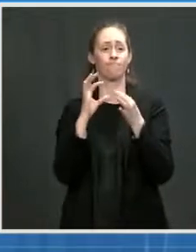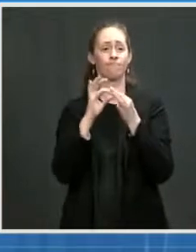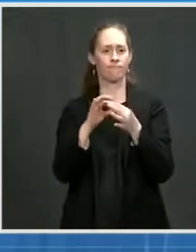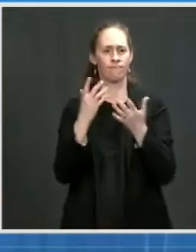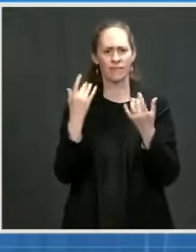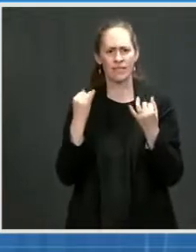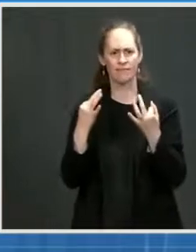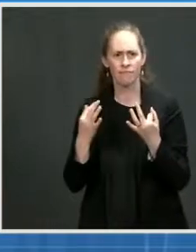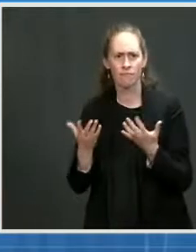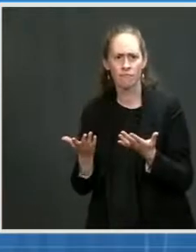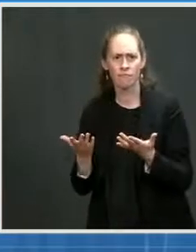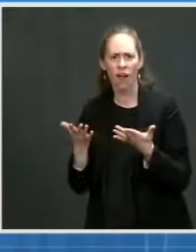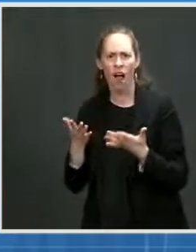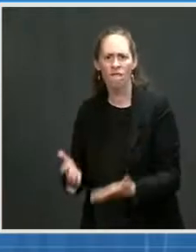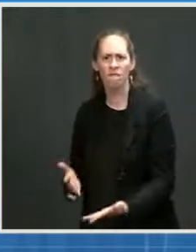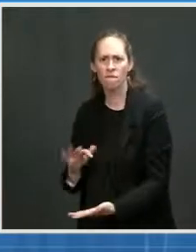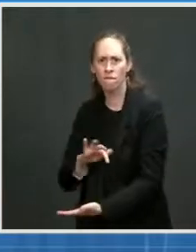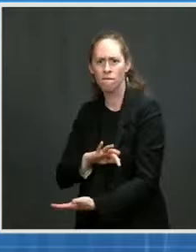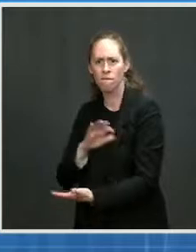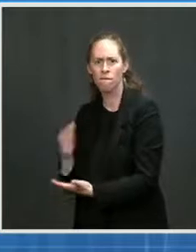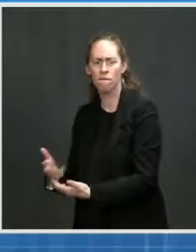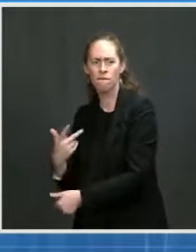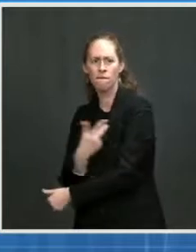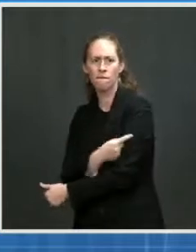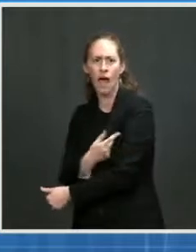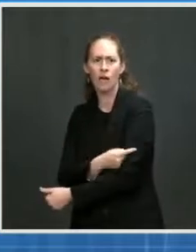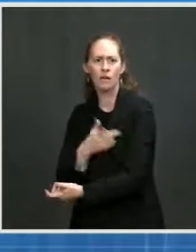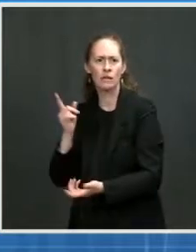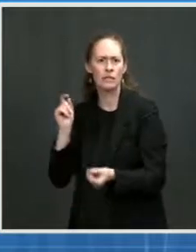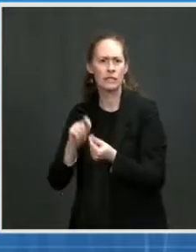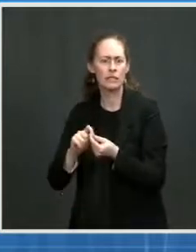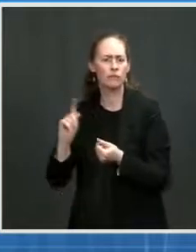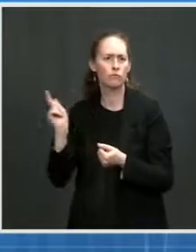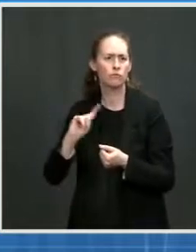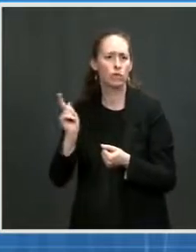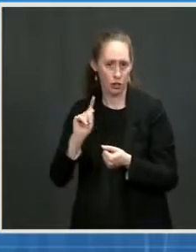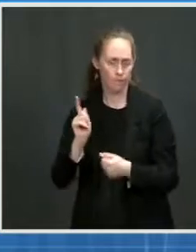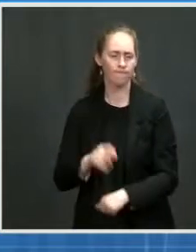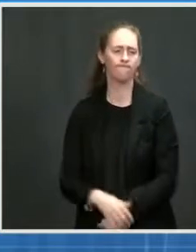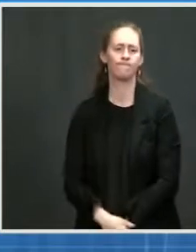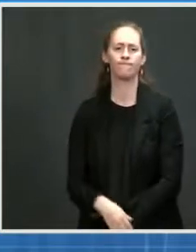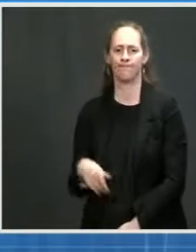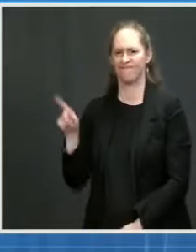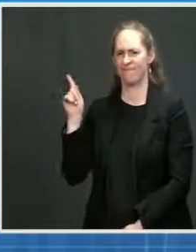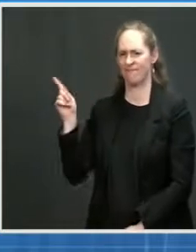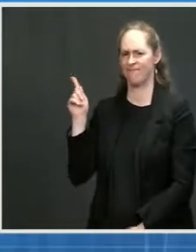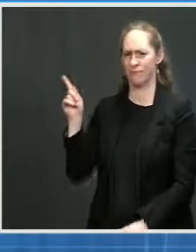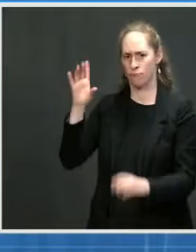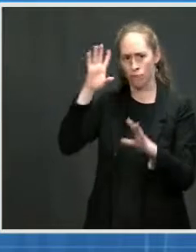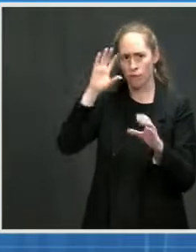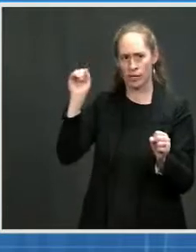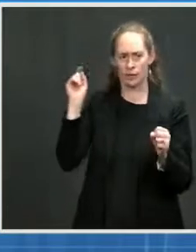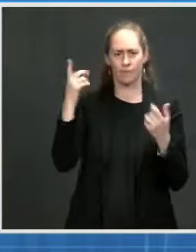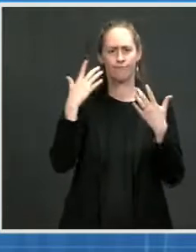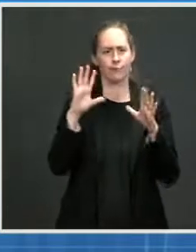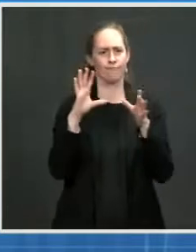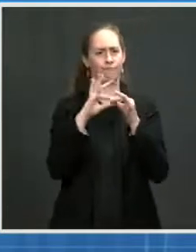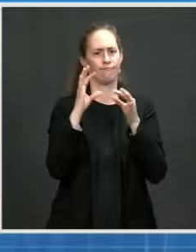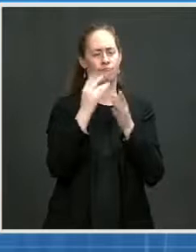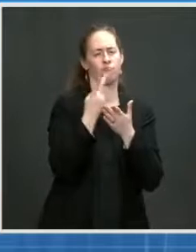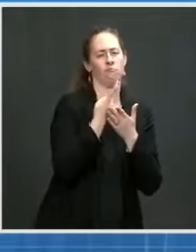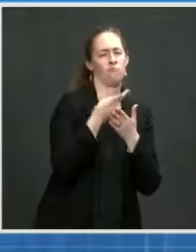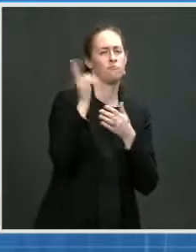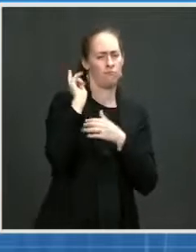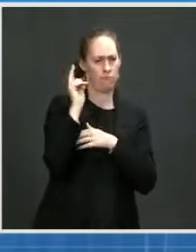excess doses and global doses. The president announced, I believe it was 2 weeks ago, that we were going to be taking